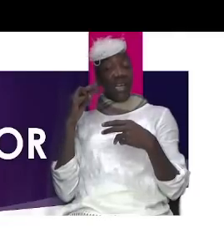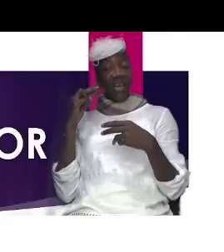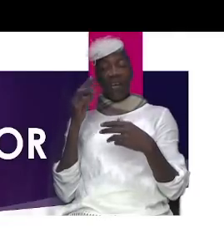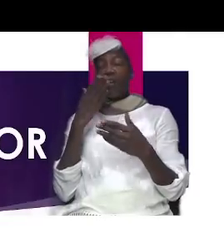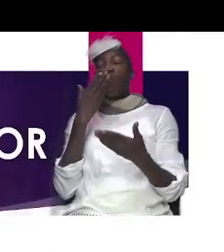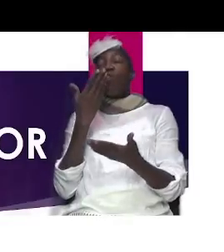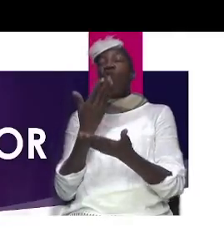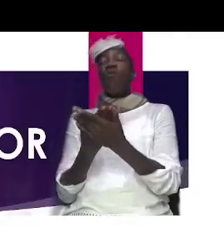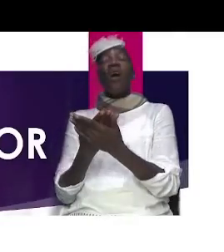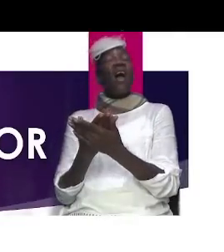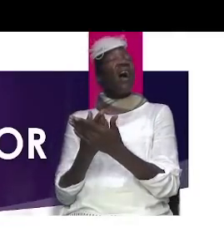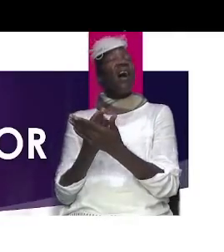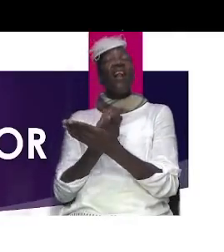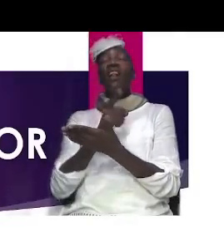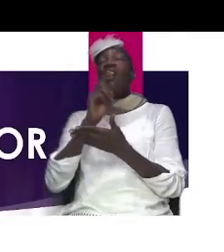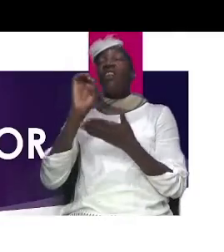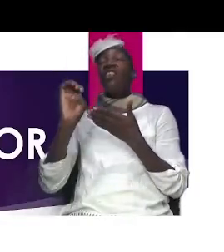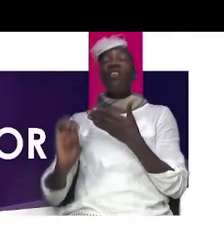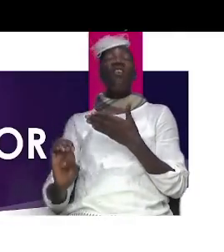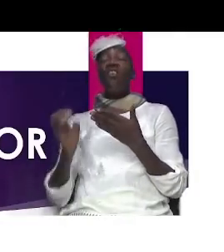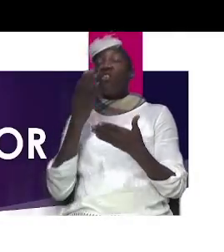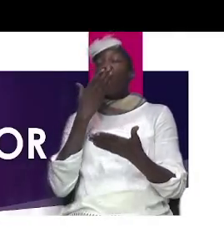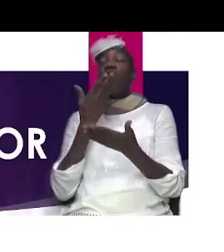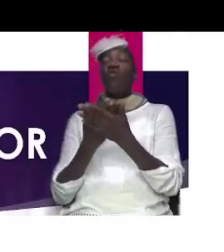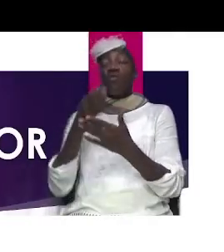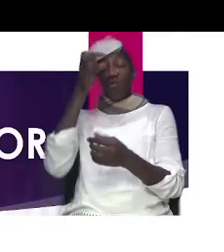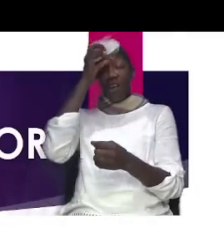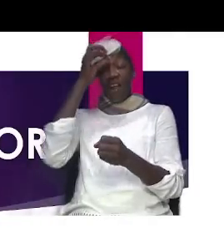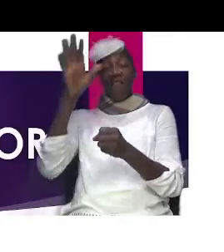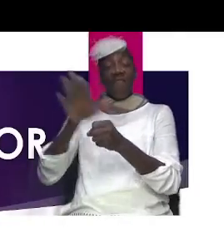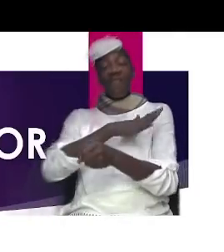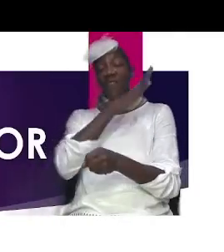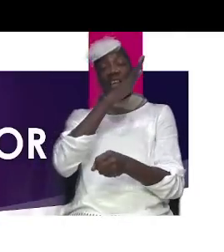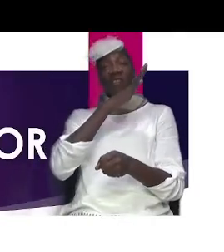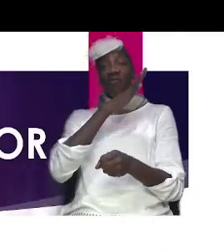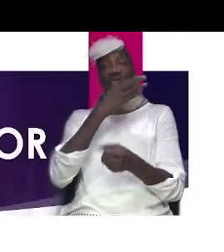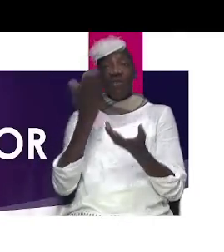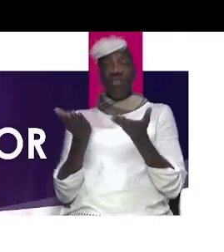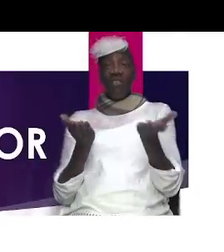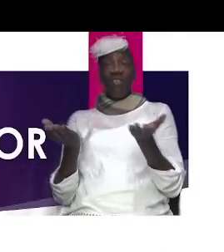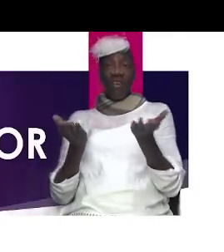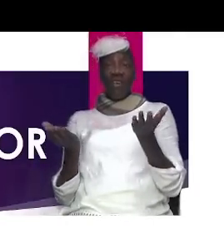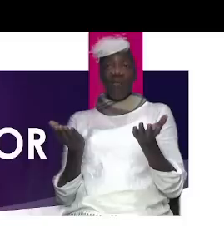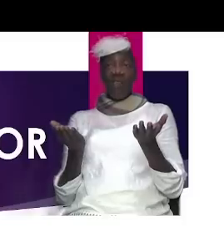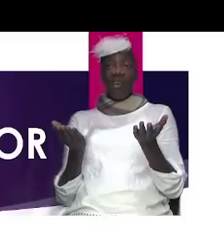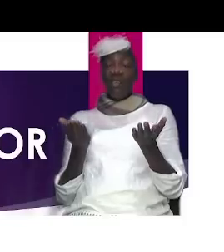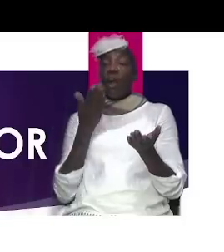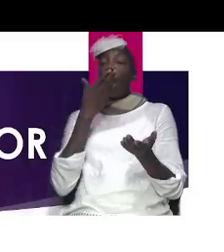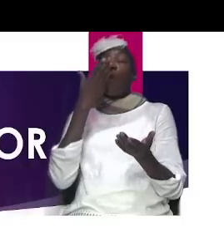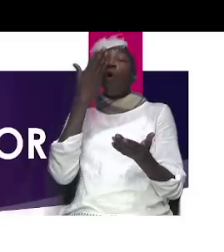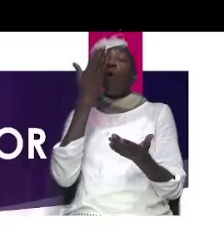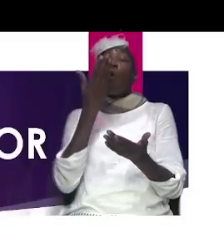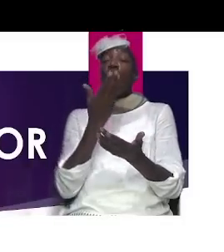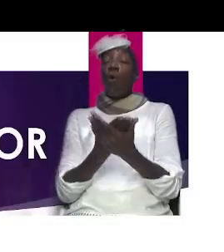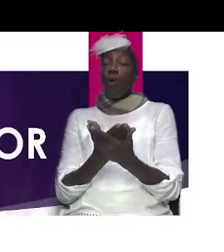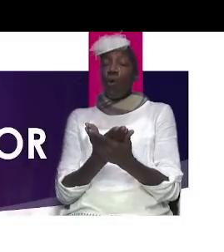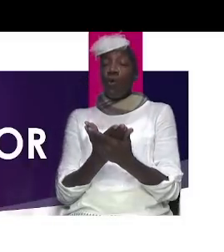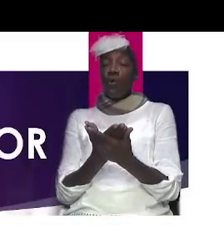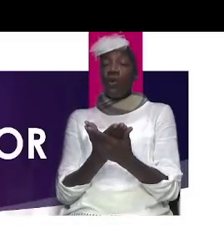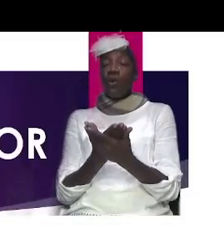thou good and faithful. Notice the term that is used. good and faithful.